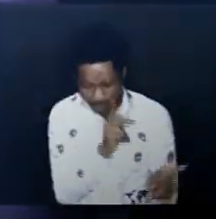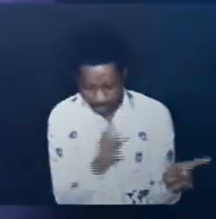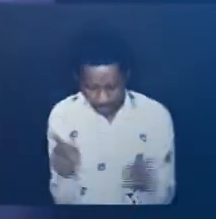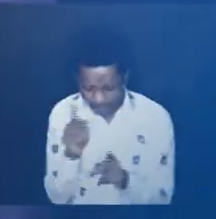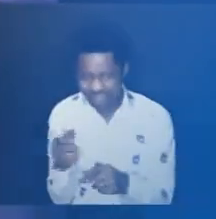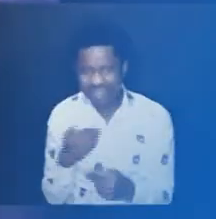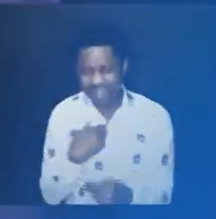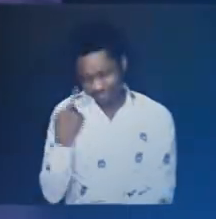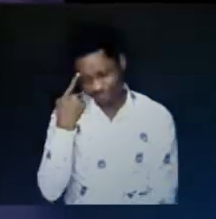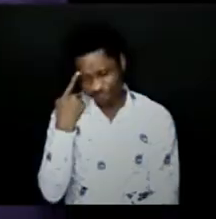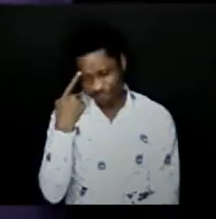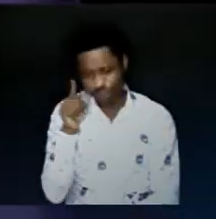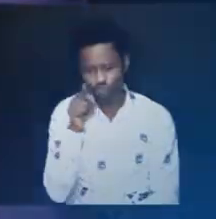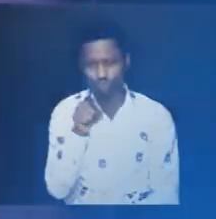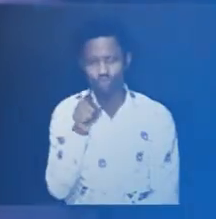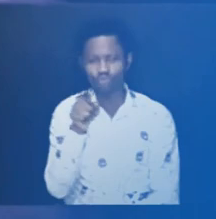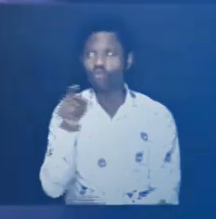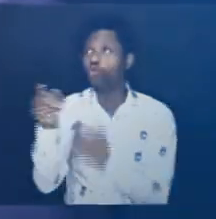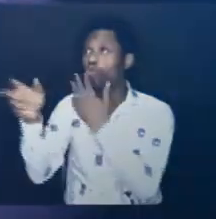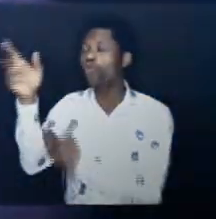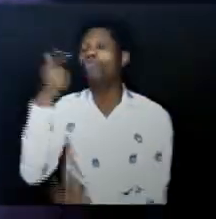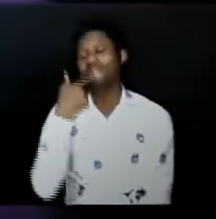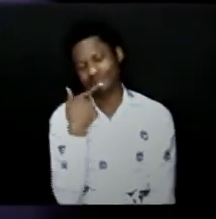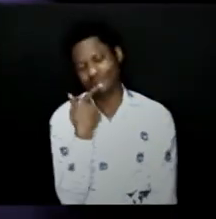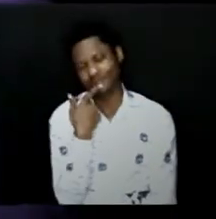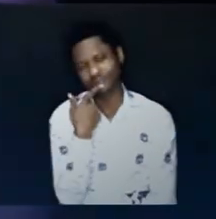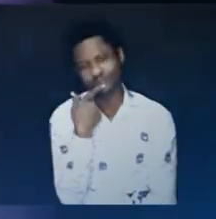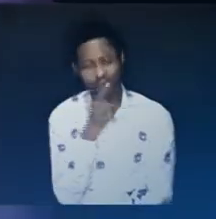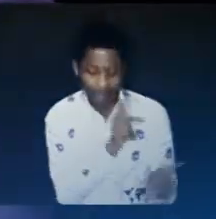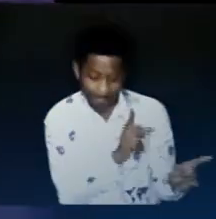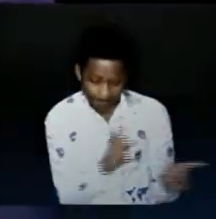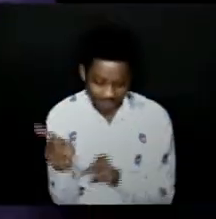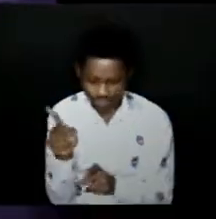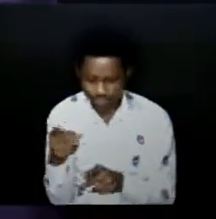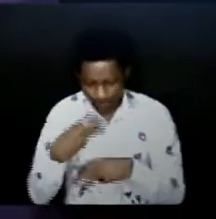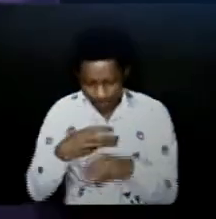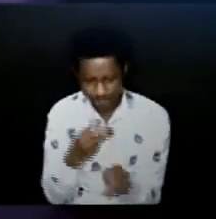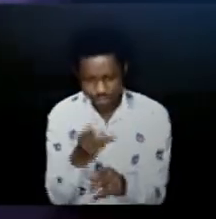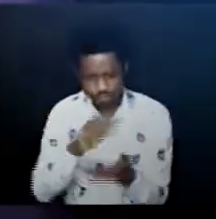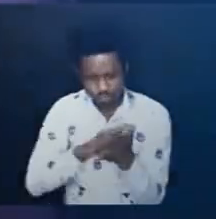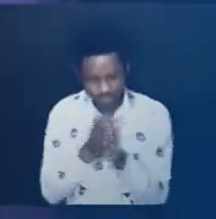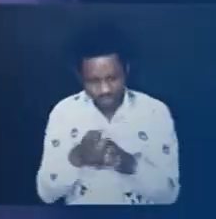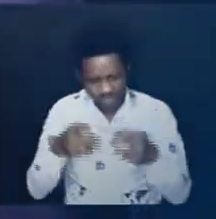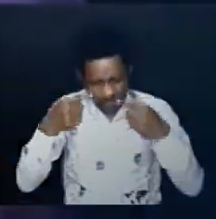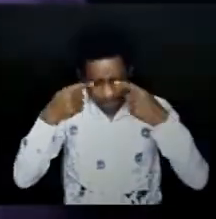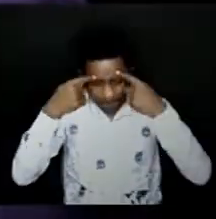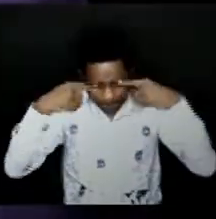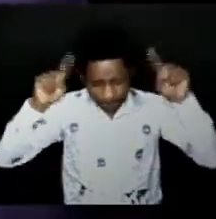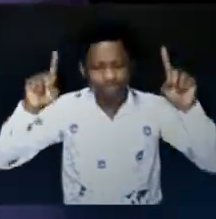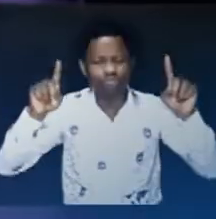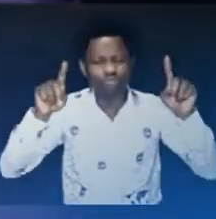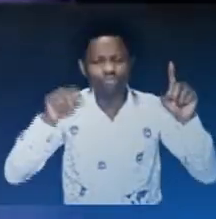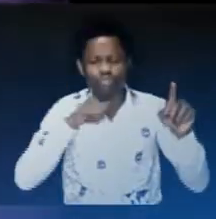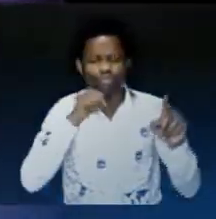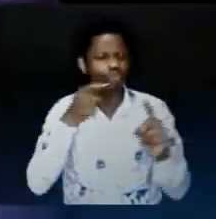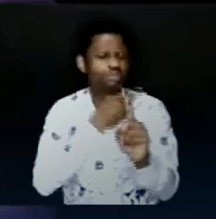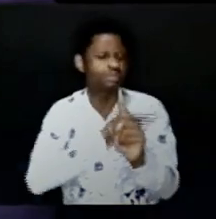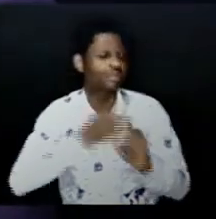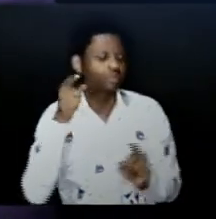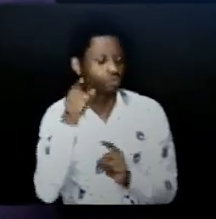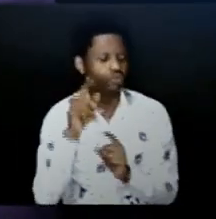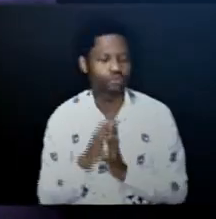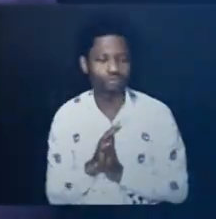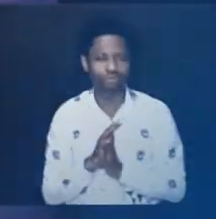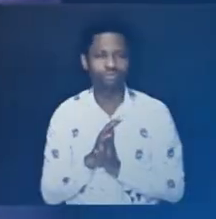you, declares the Lord. Plans to prosper you and not to harm you. Plans to give